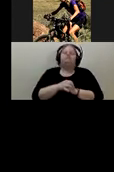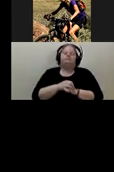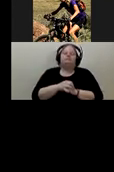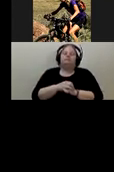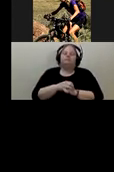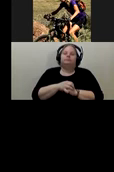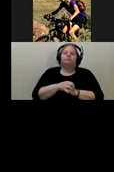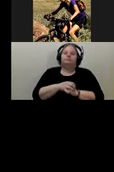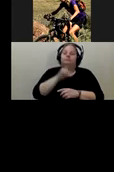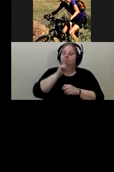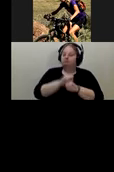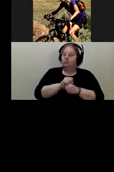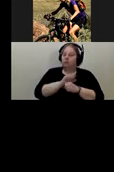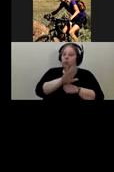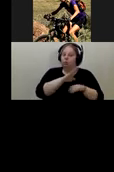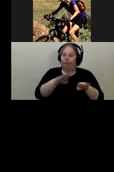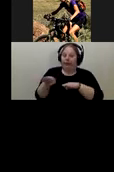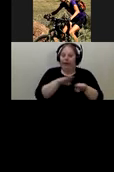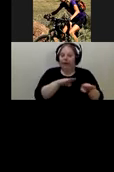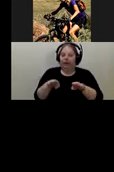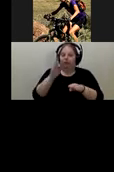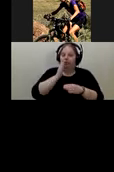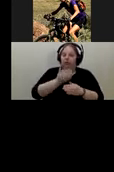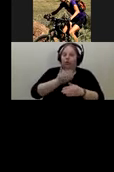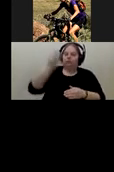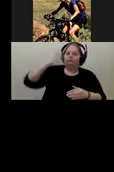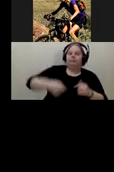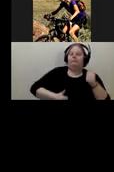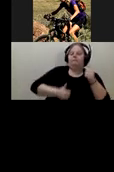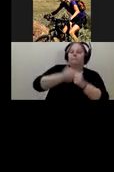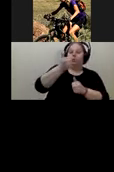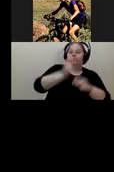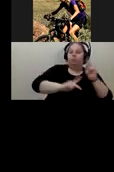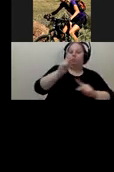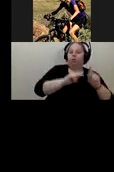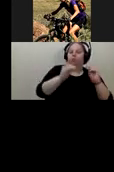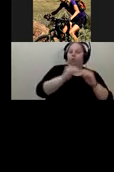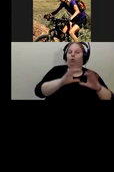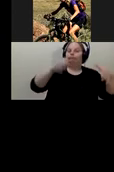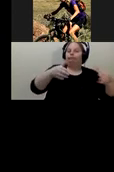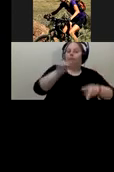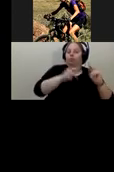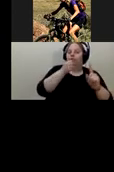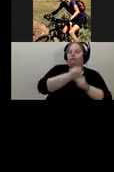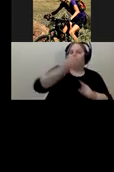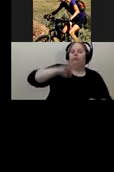Do you act in a way that is for the betterment of the larger majority of people, right? And it seems in